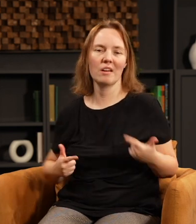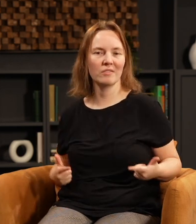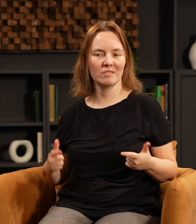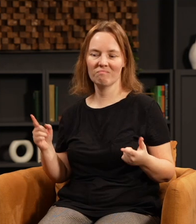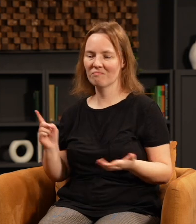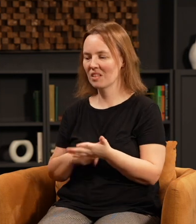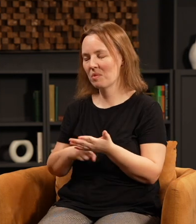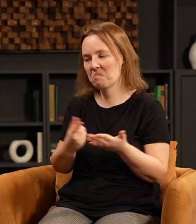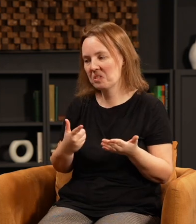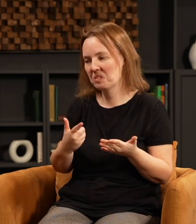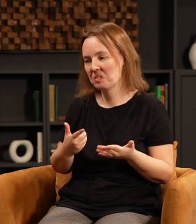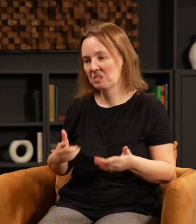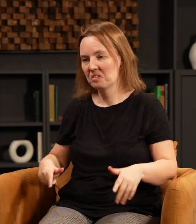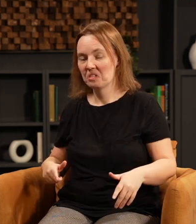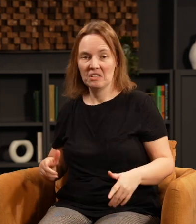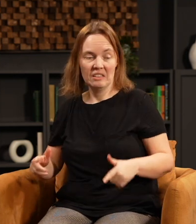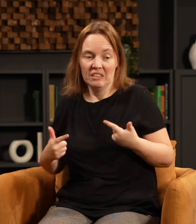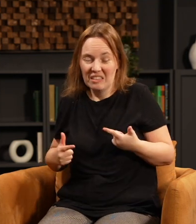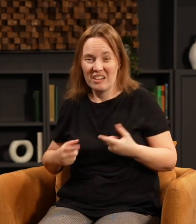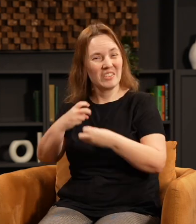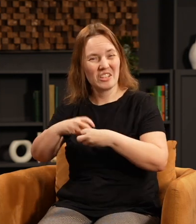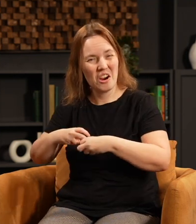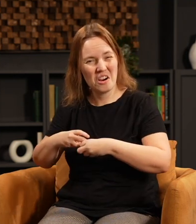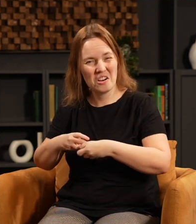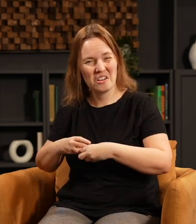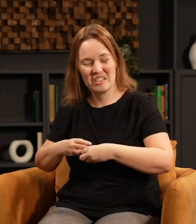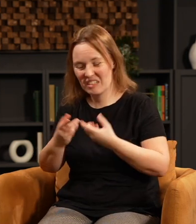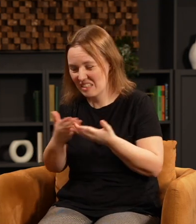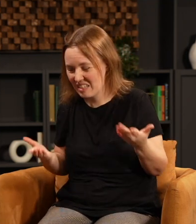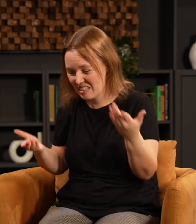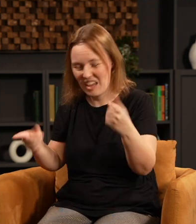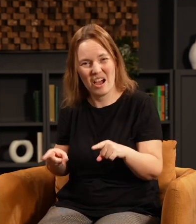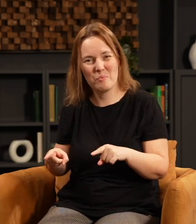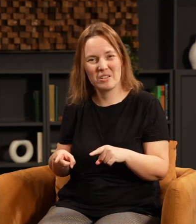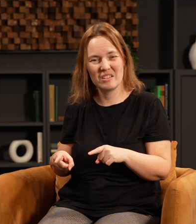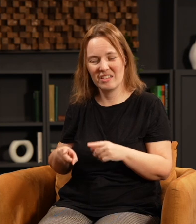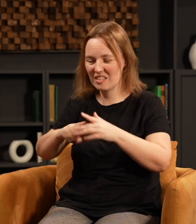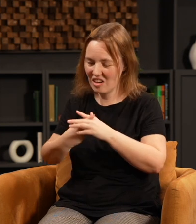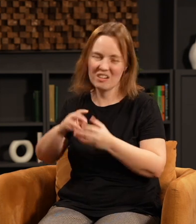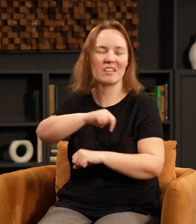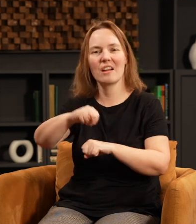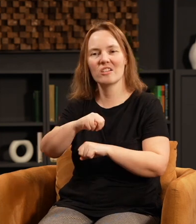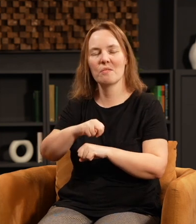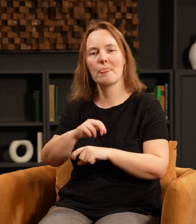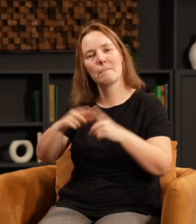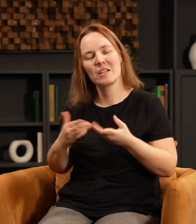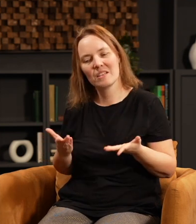sometimes life throws us the curveball, or sometimes we get blindsided. Things happen. So they begin in the natural, but here's what